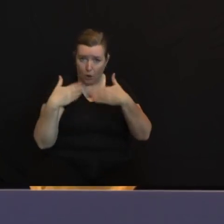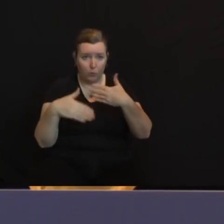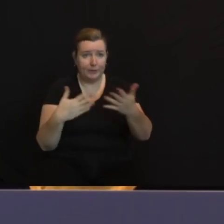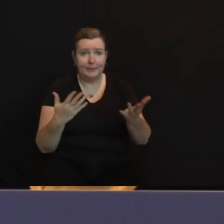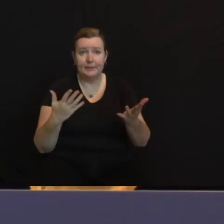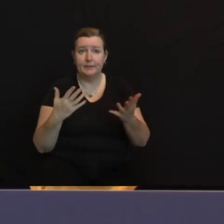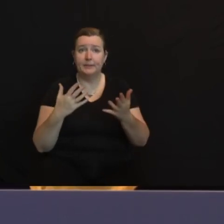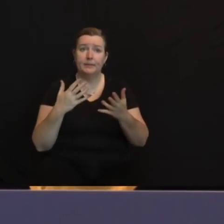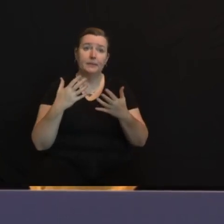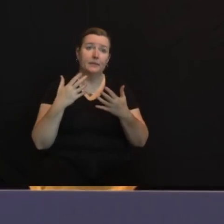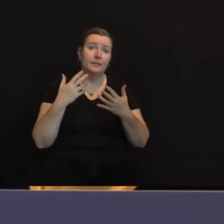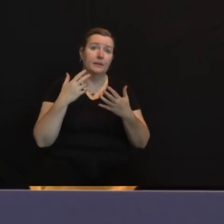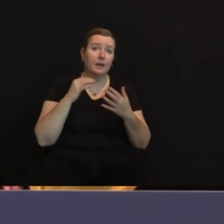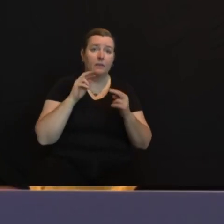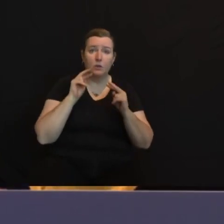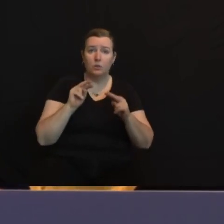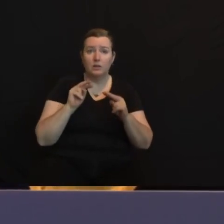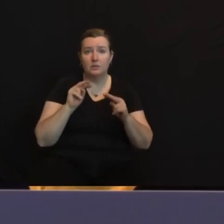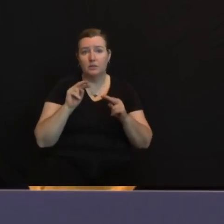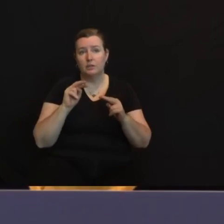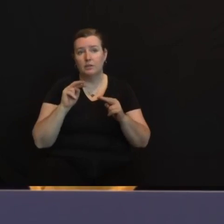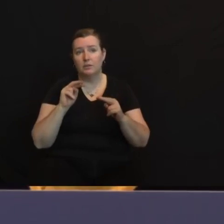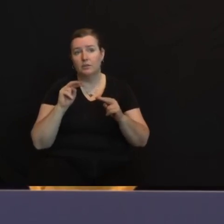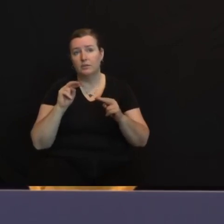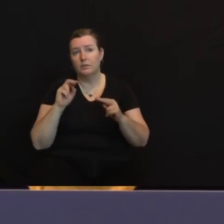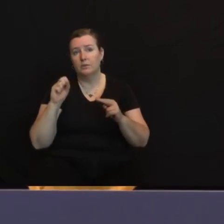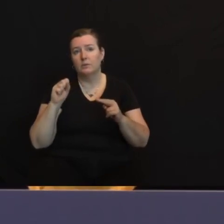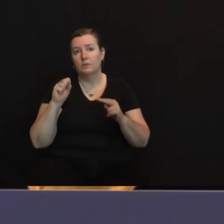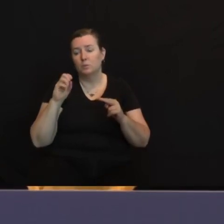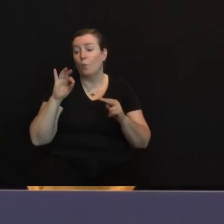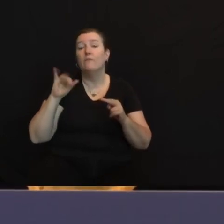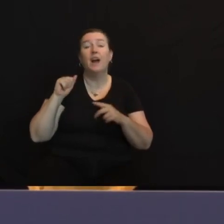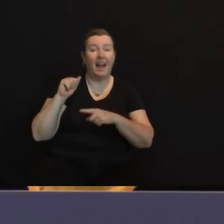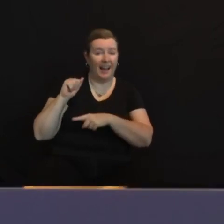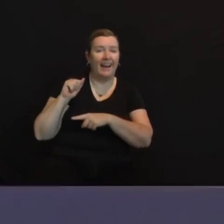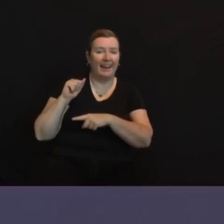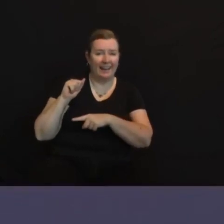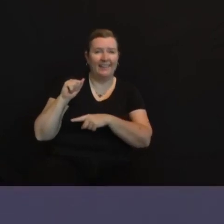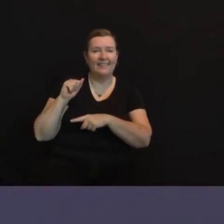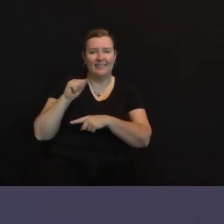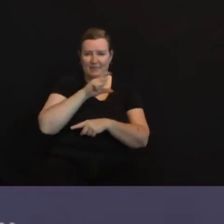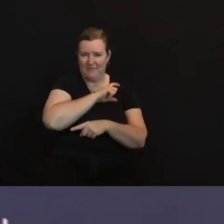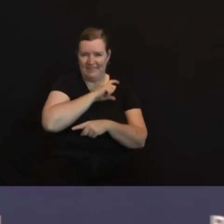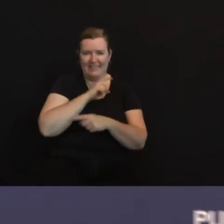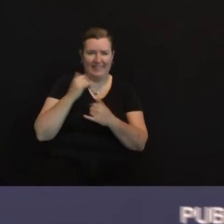Sophia Colavito today, because she's our special trooper for the day. God bless you. Bye-bye.